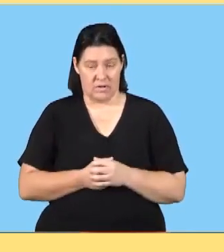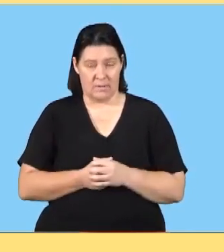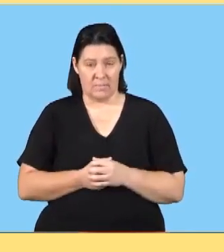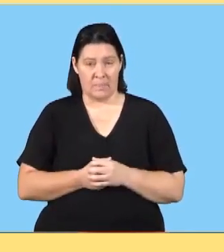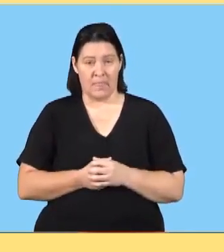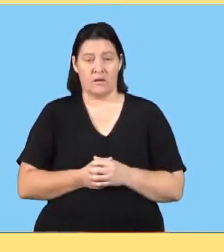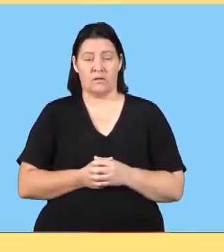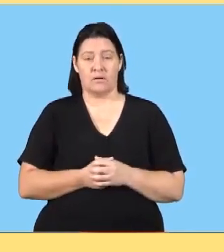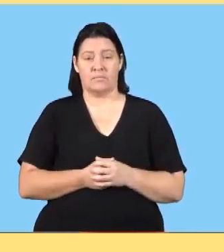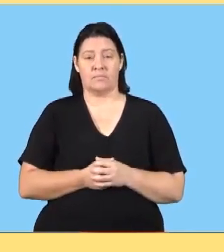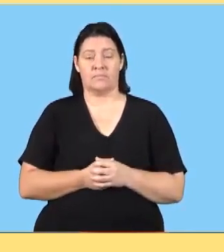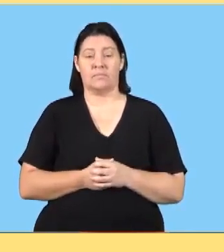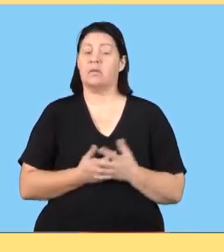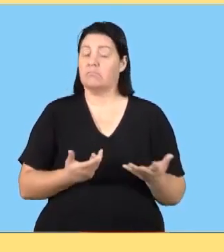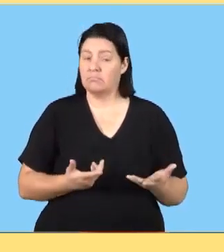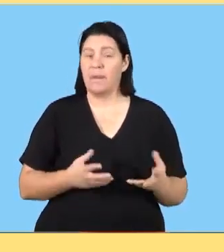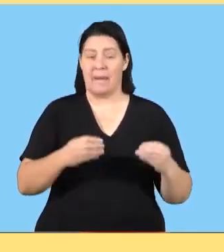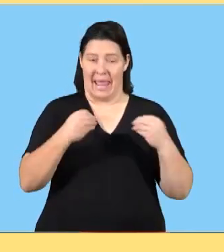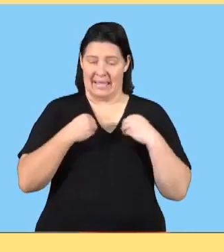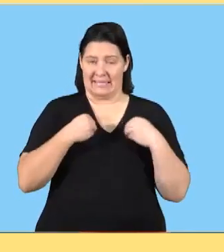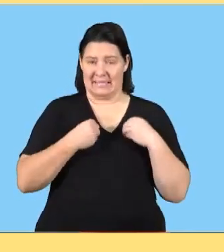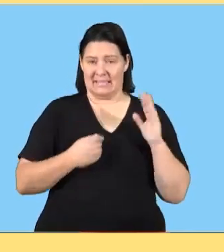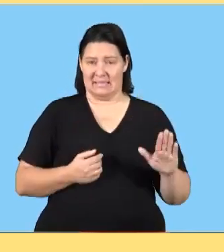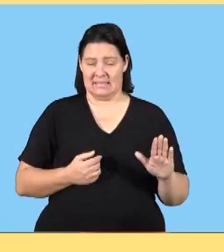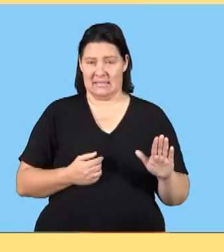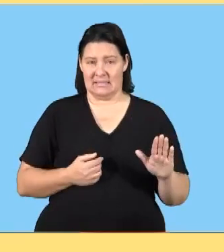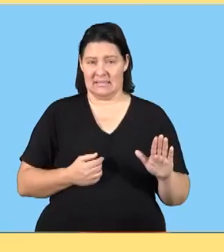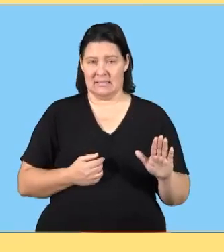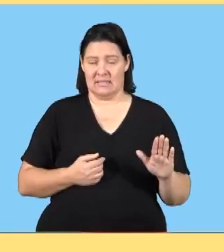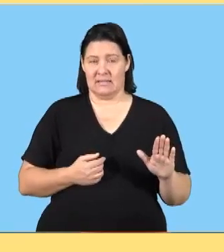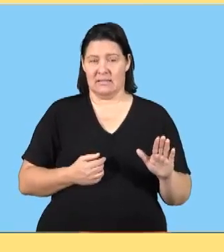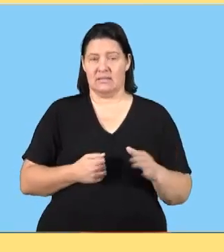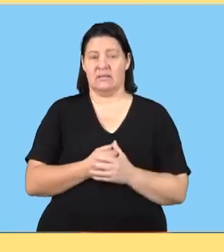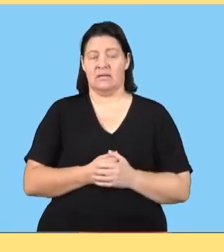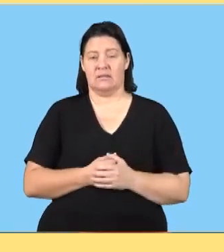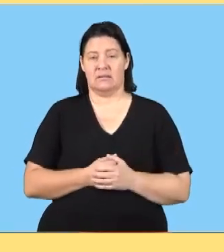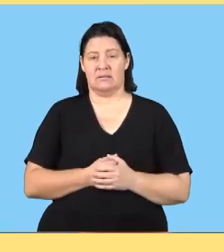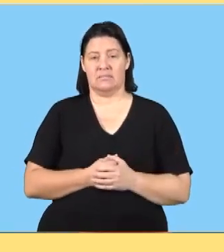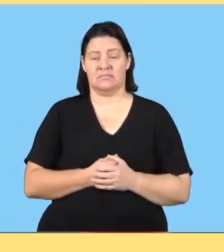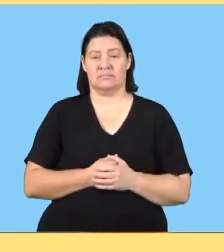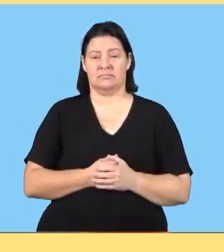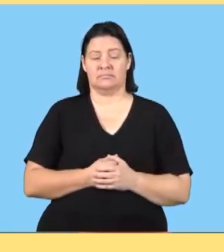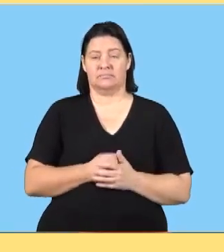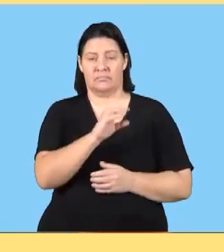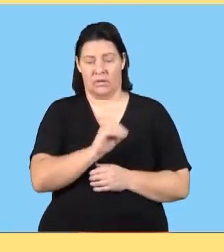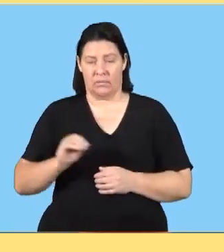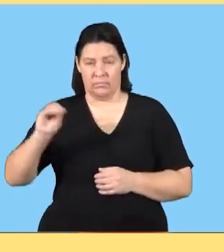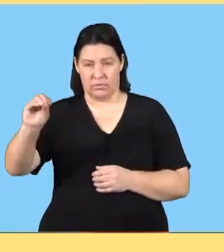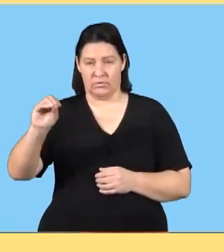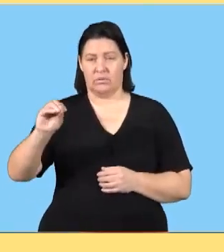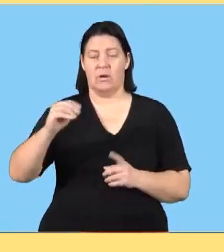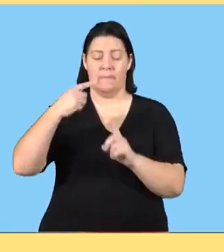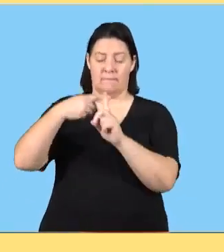would debit your debtors control, which is an asset. So debtors control is an asset. We'll